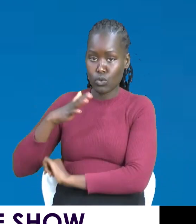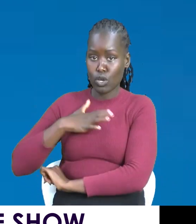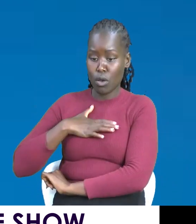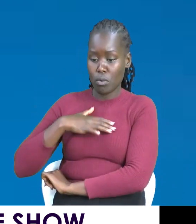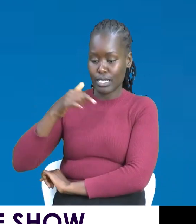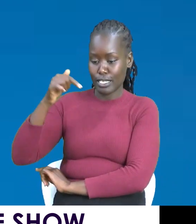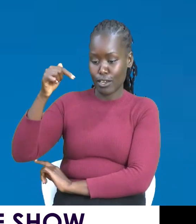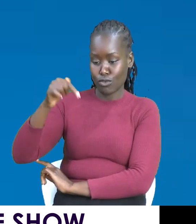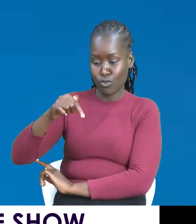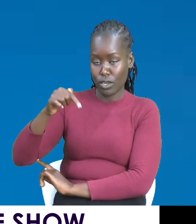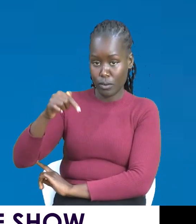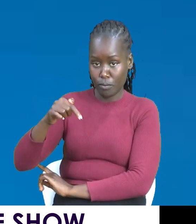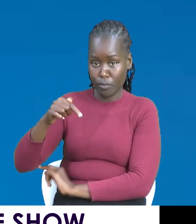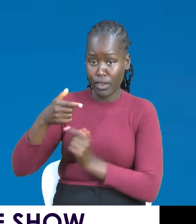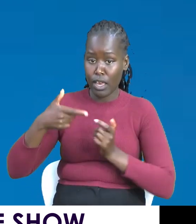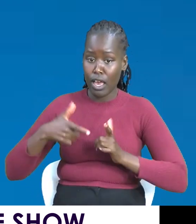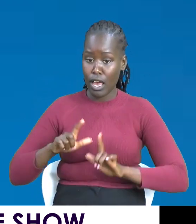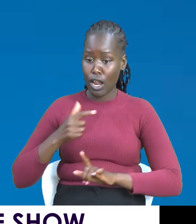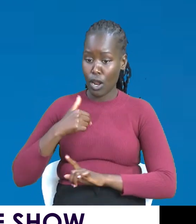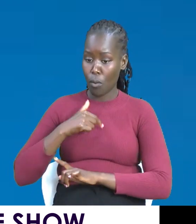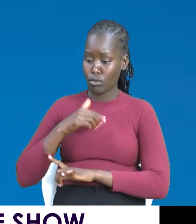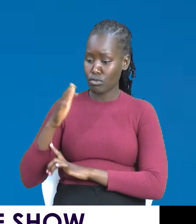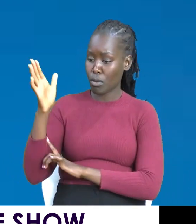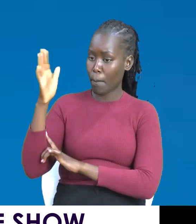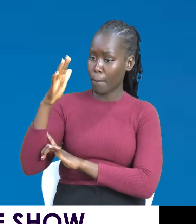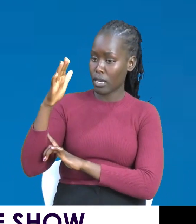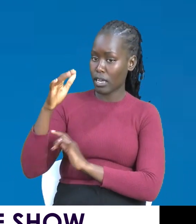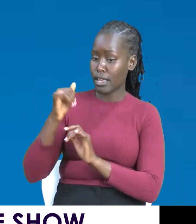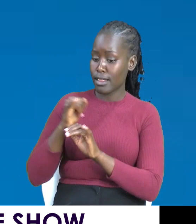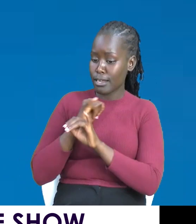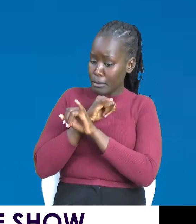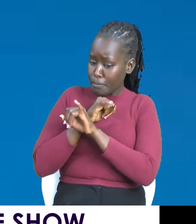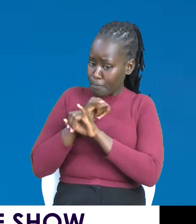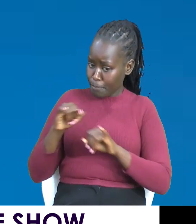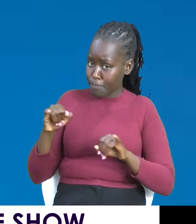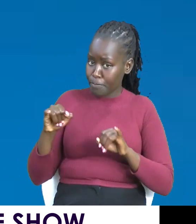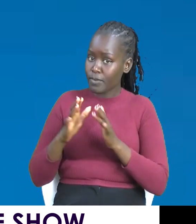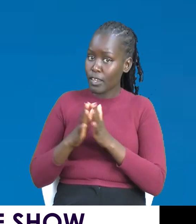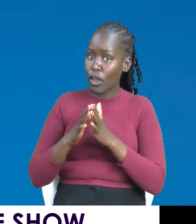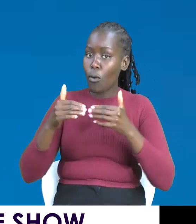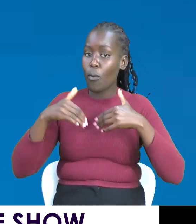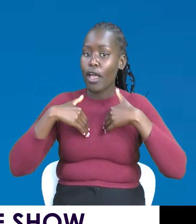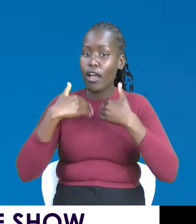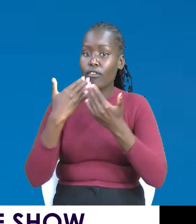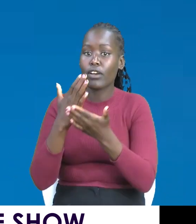today. Let us restore that purity. There is the